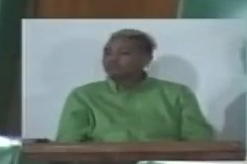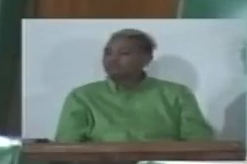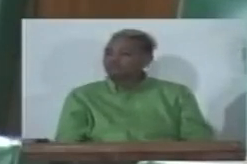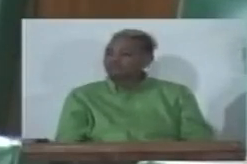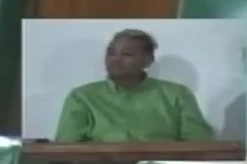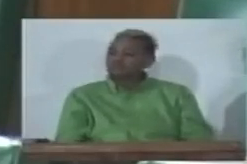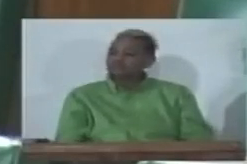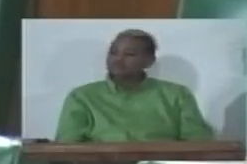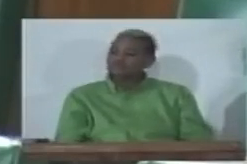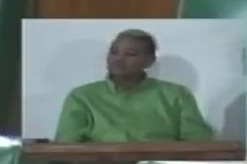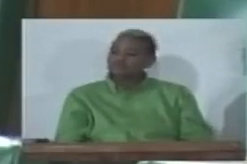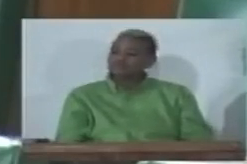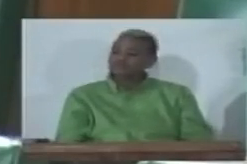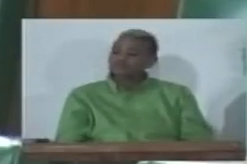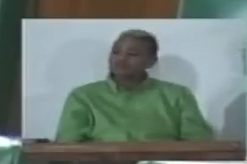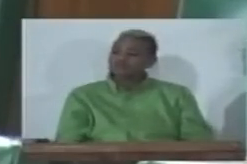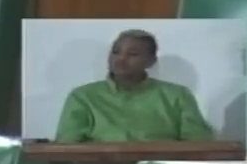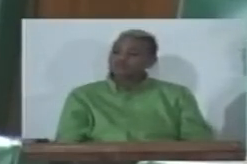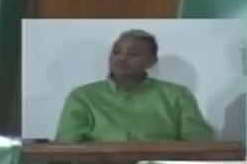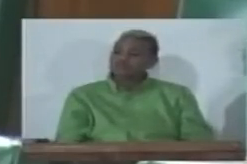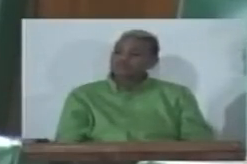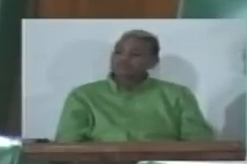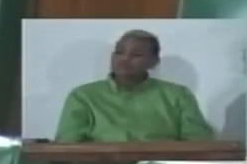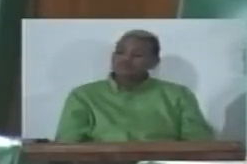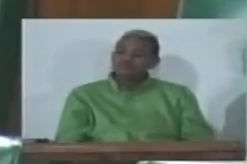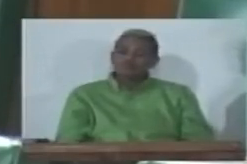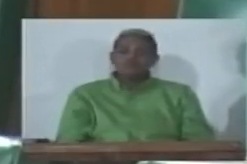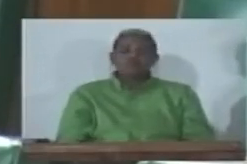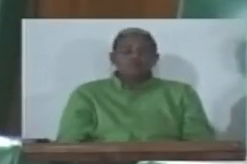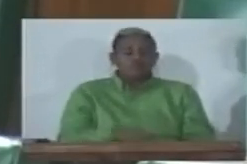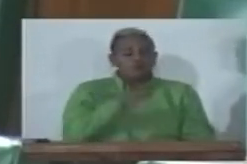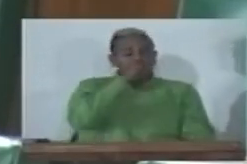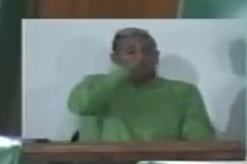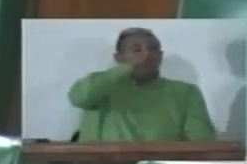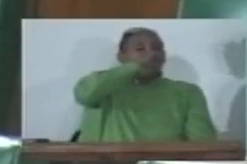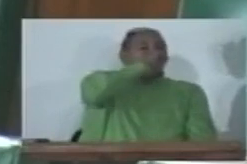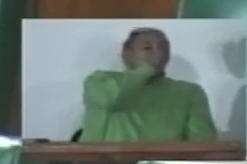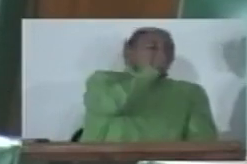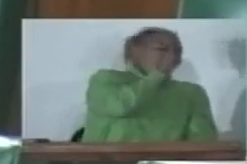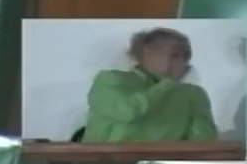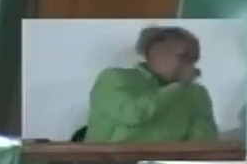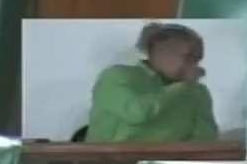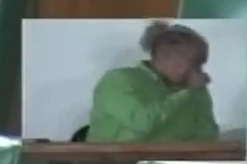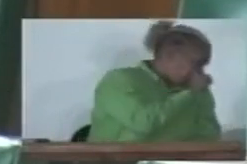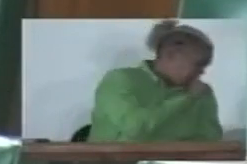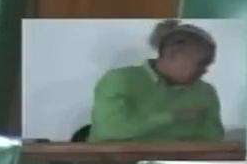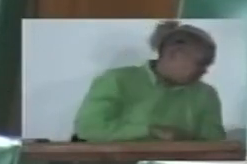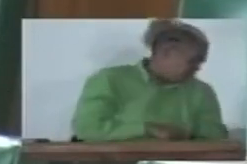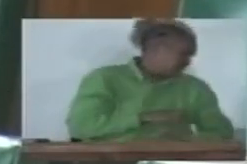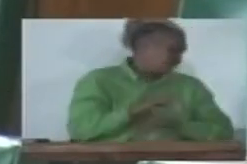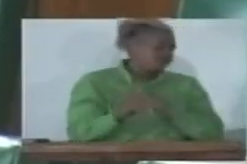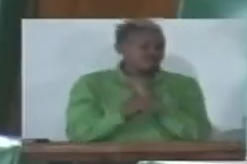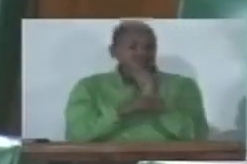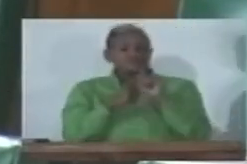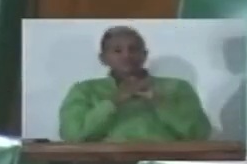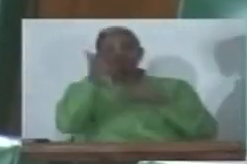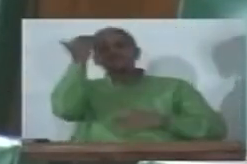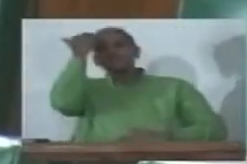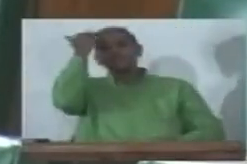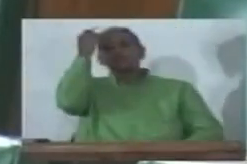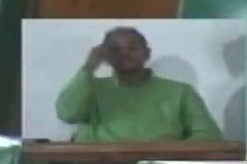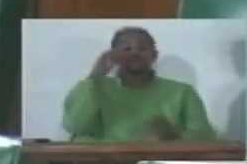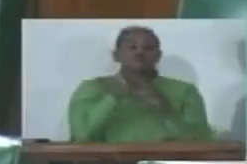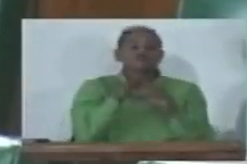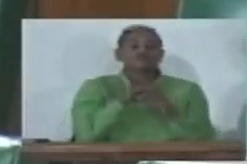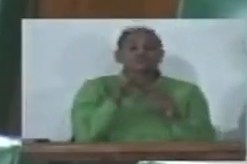It is also seeking to create awareness of the contributions that people with